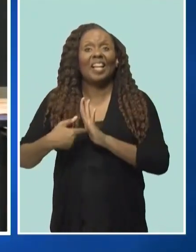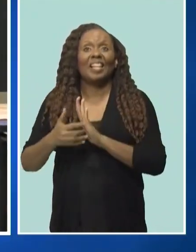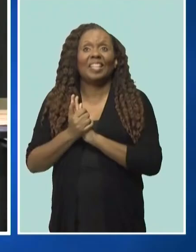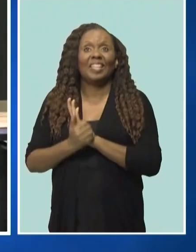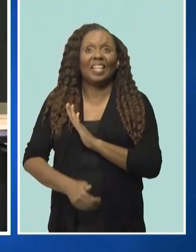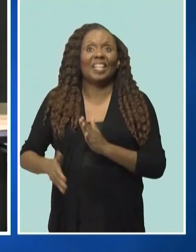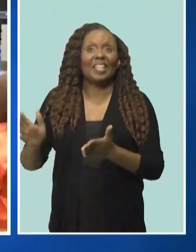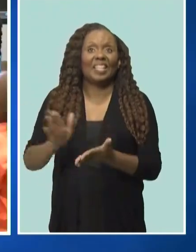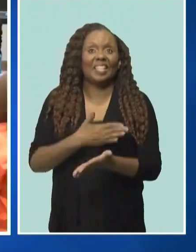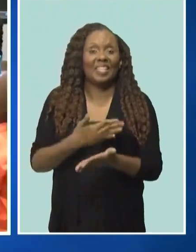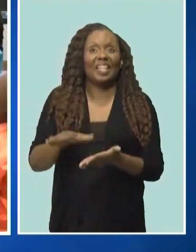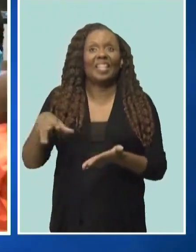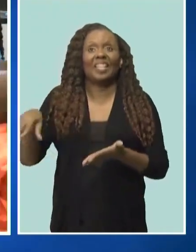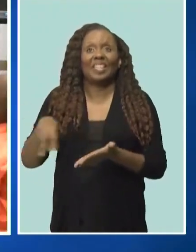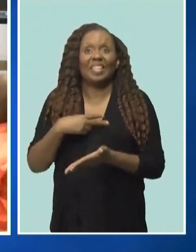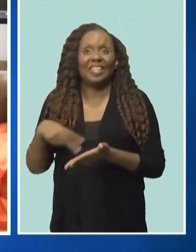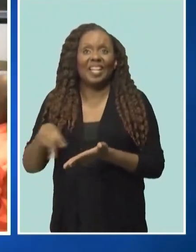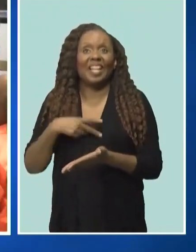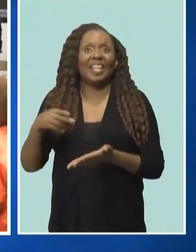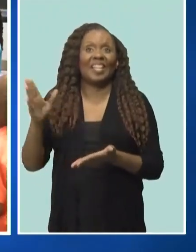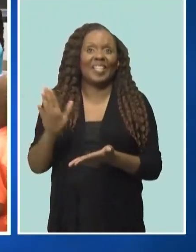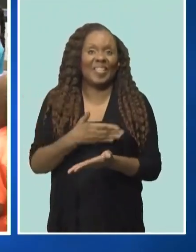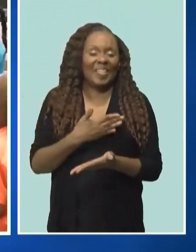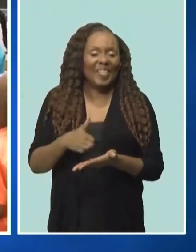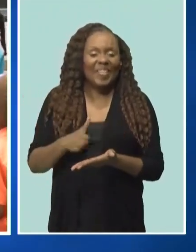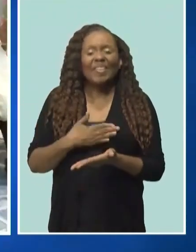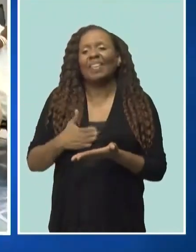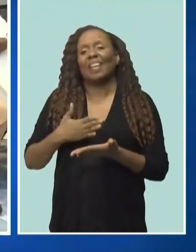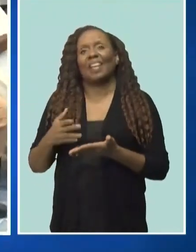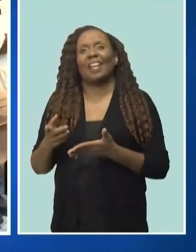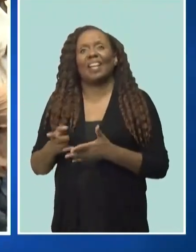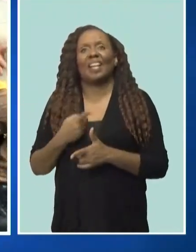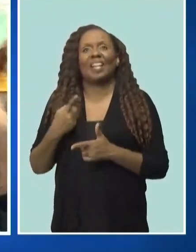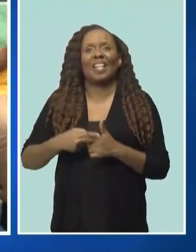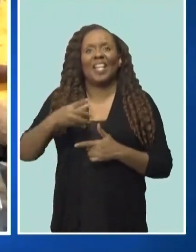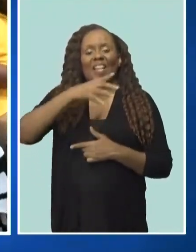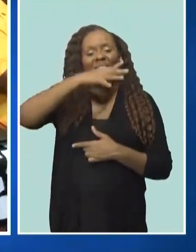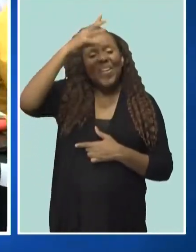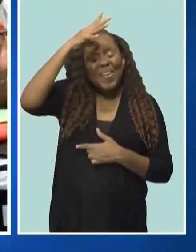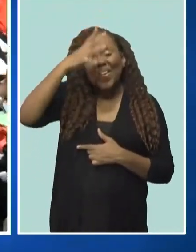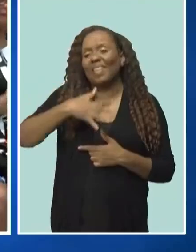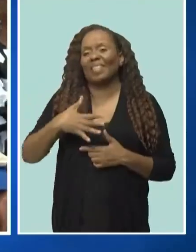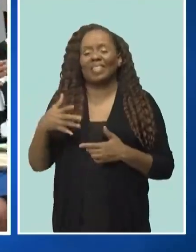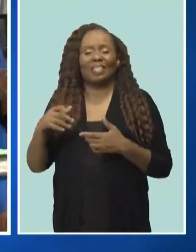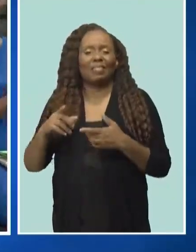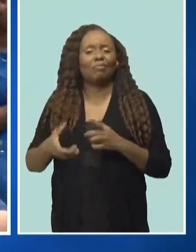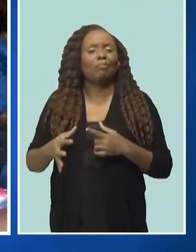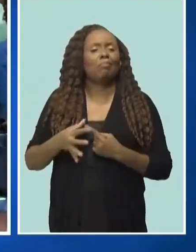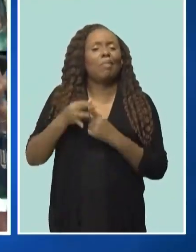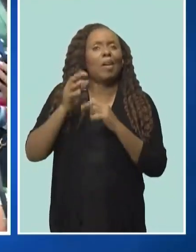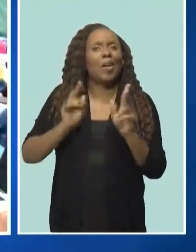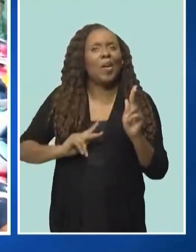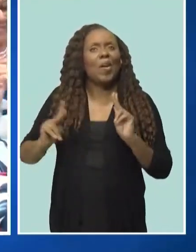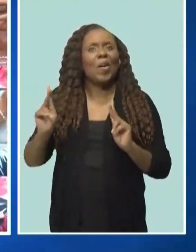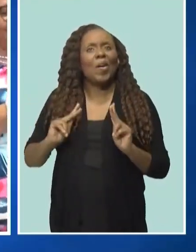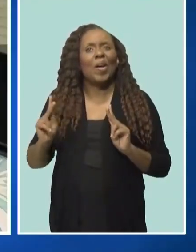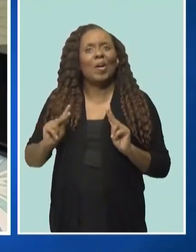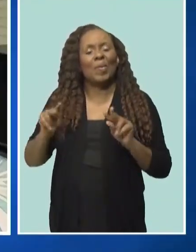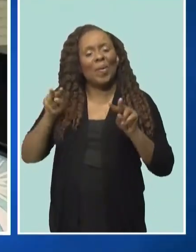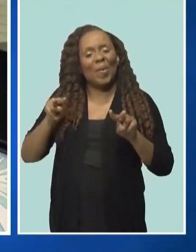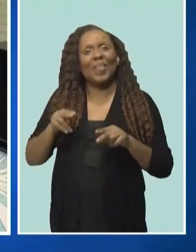in song, dance, and music before appreciative parents, guardians, and specially invited guests.